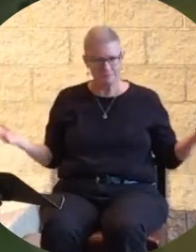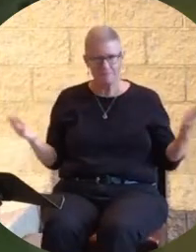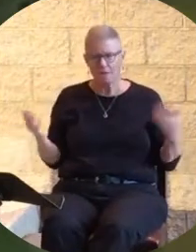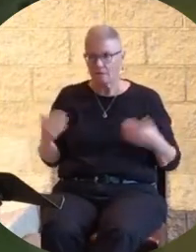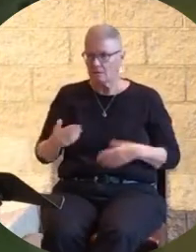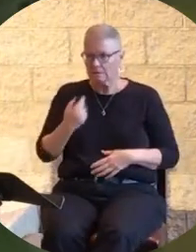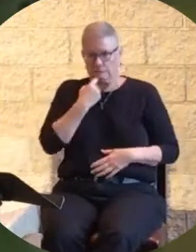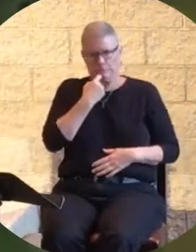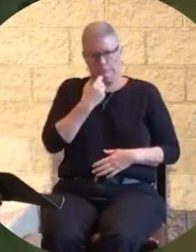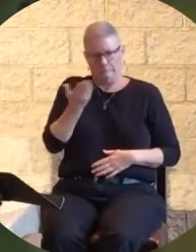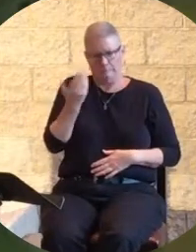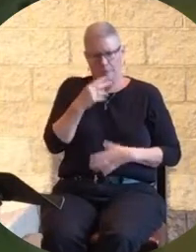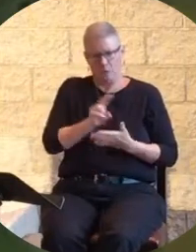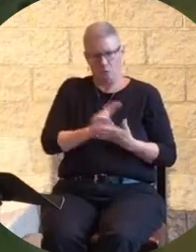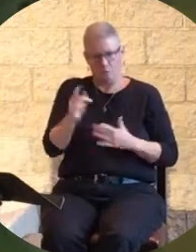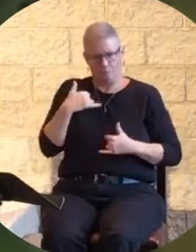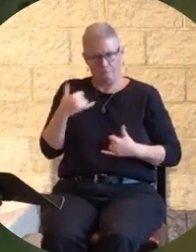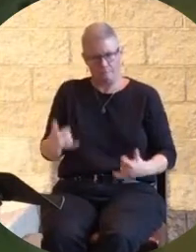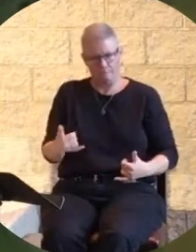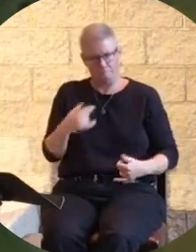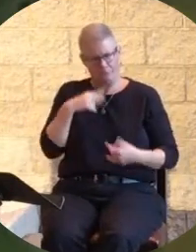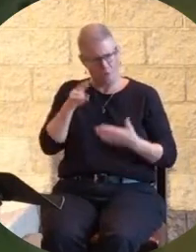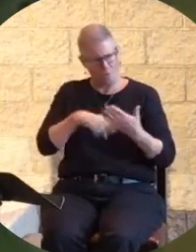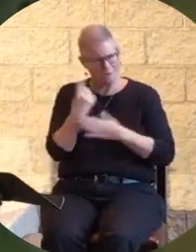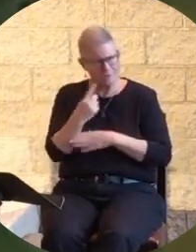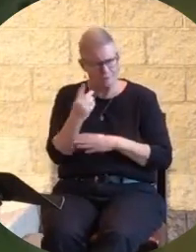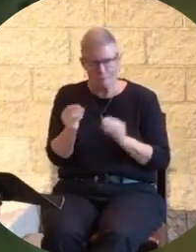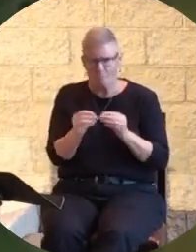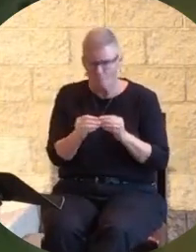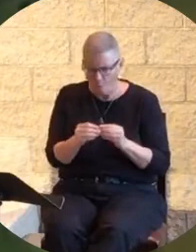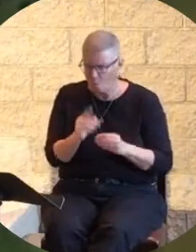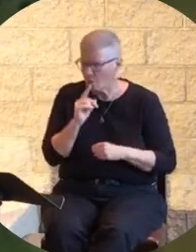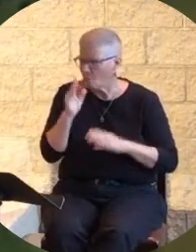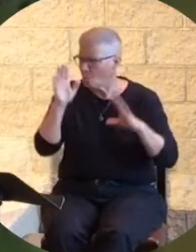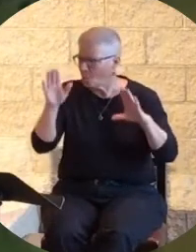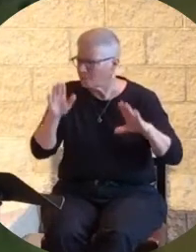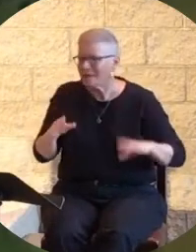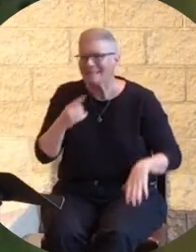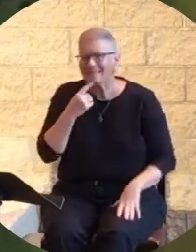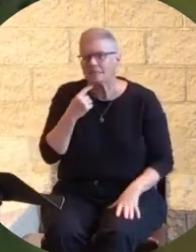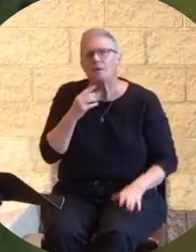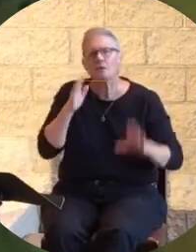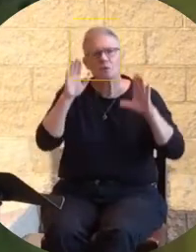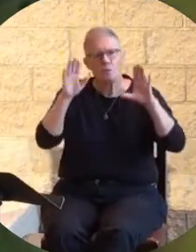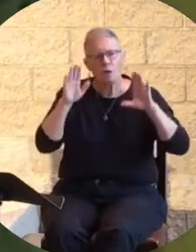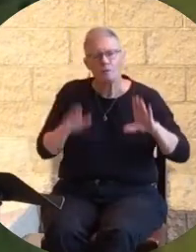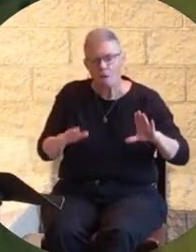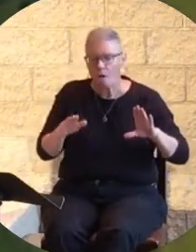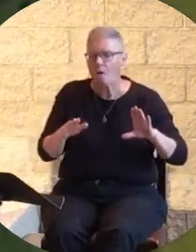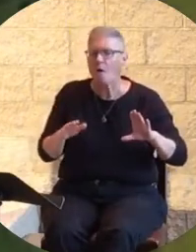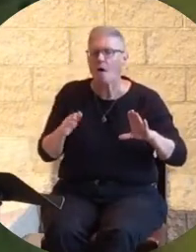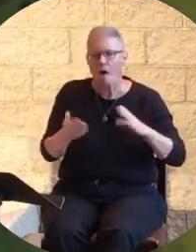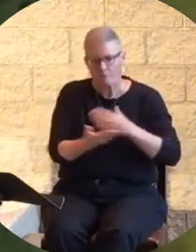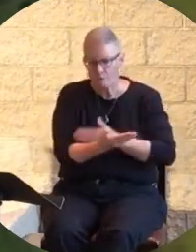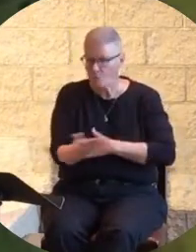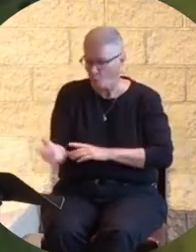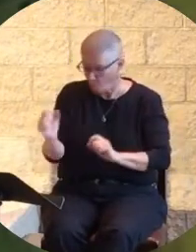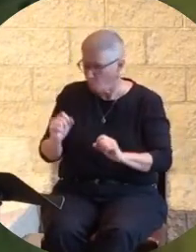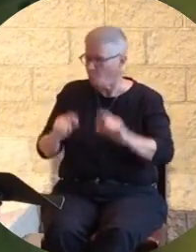within the last two weeks, I read something that goes a little further than that. It said it's wonderful to wake up and know that you are the